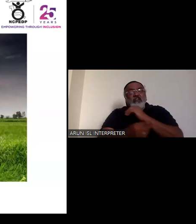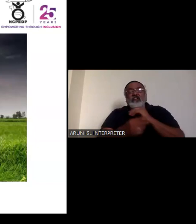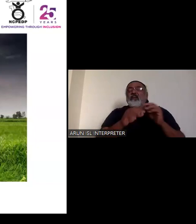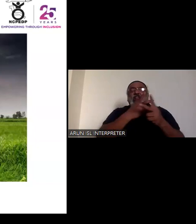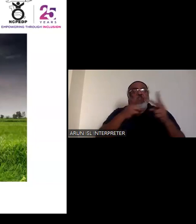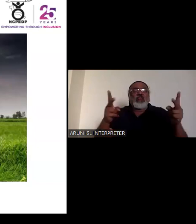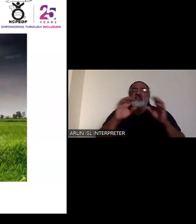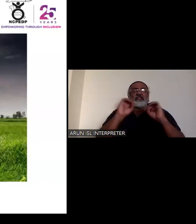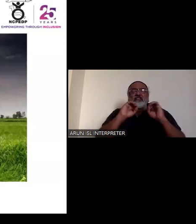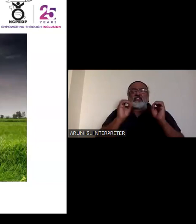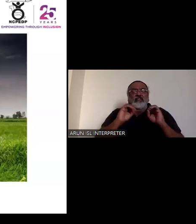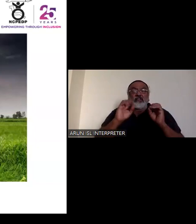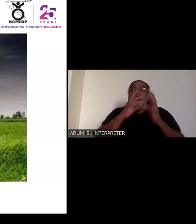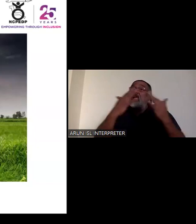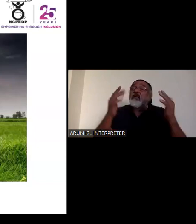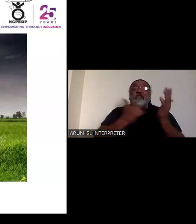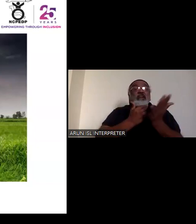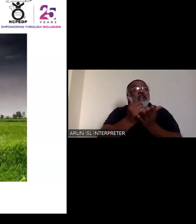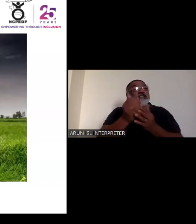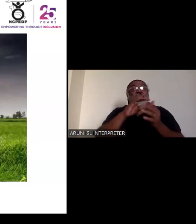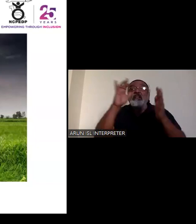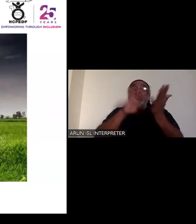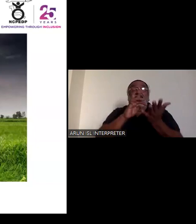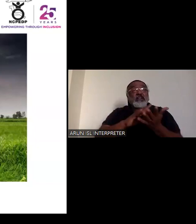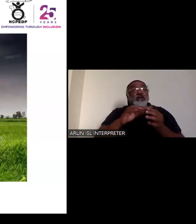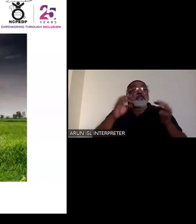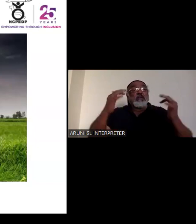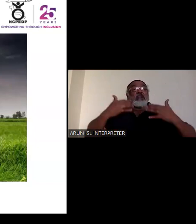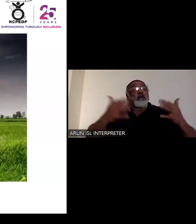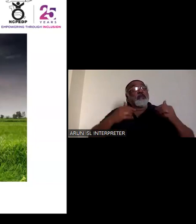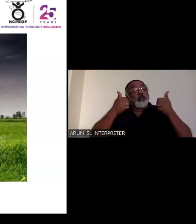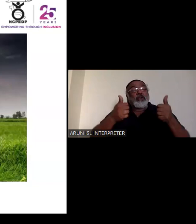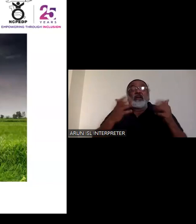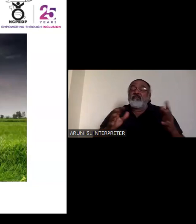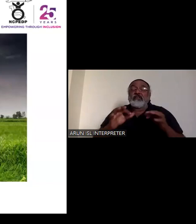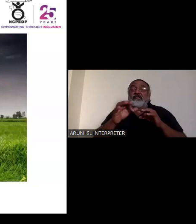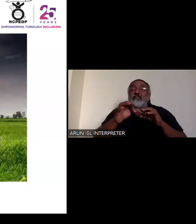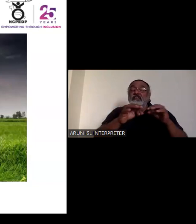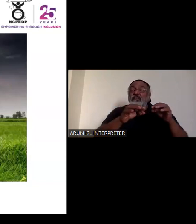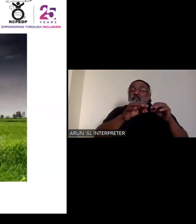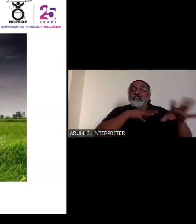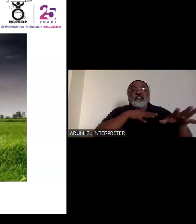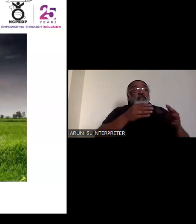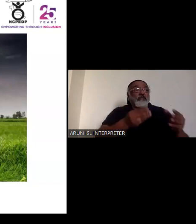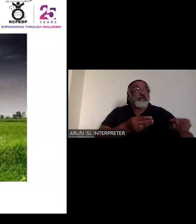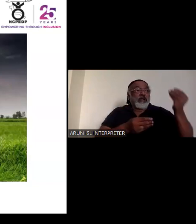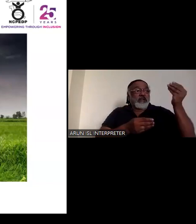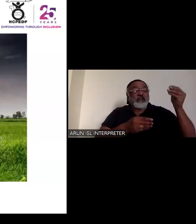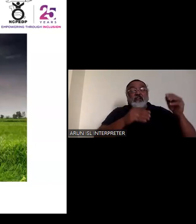some rural areas have more per capita income than you can say ki city